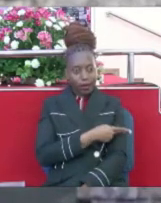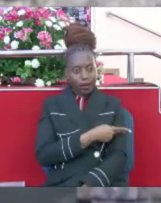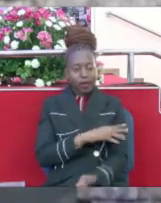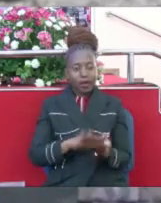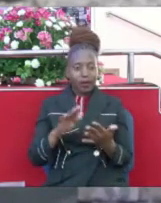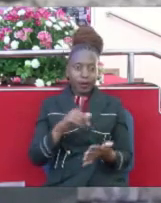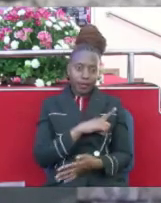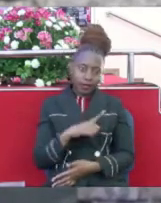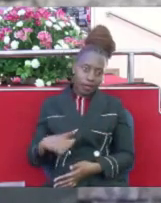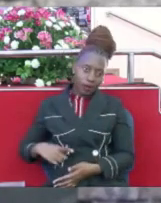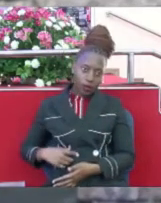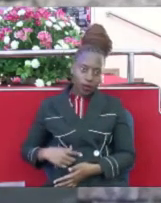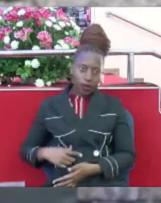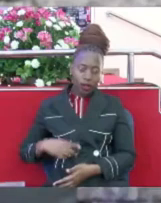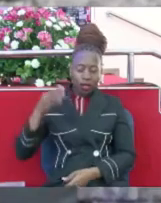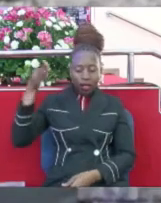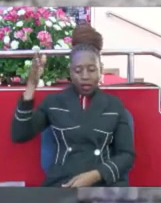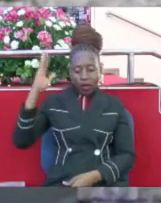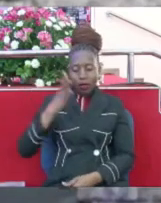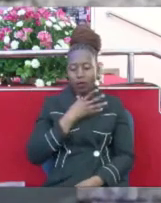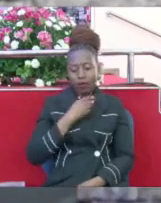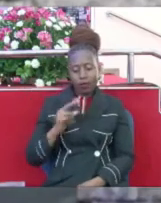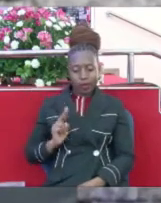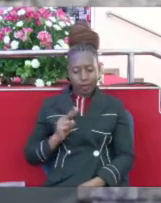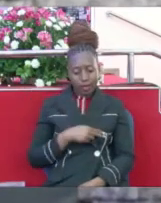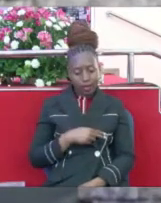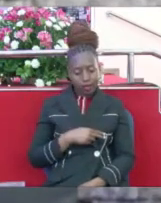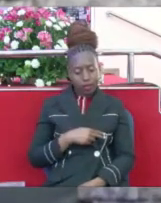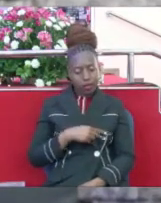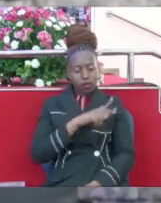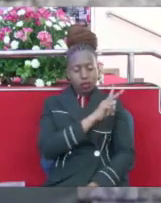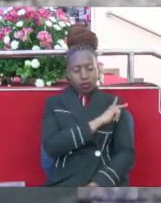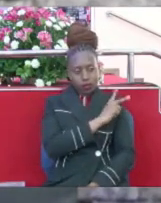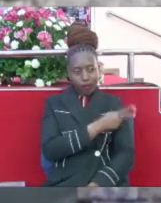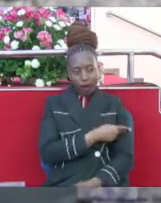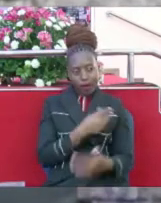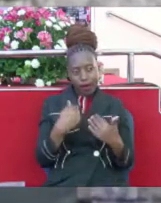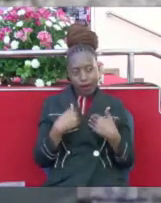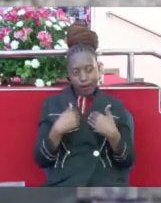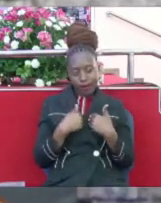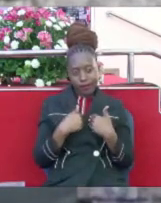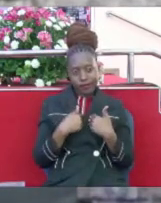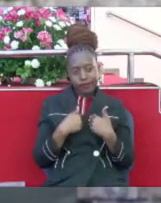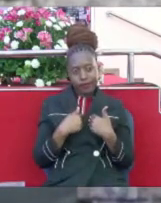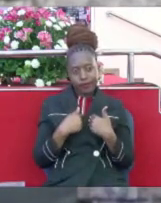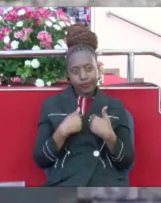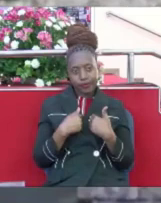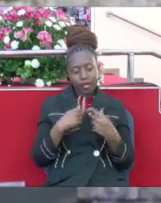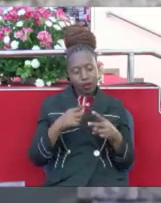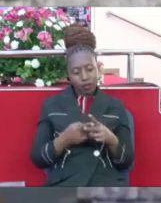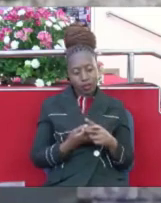asifiwe. He wants us to start having dominion. He wants us to start speaking